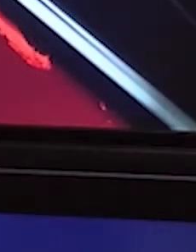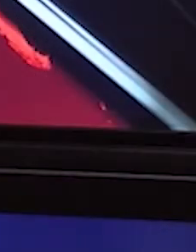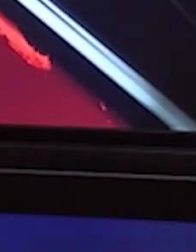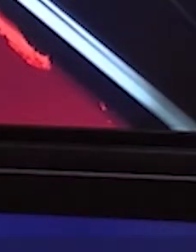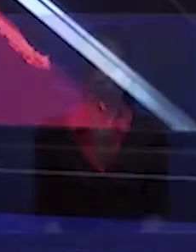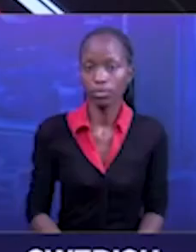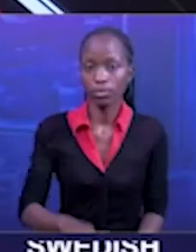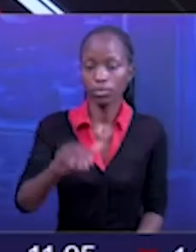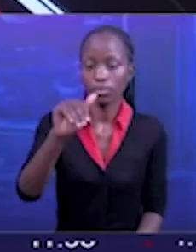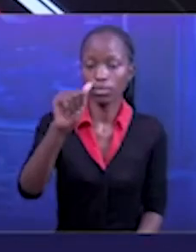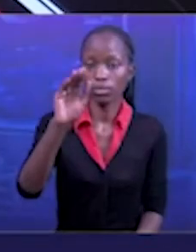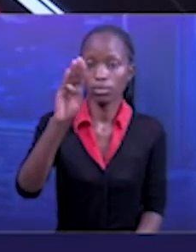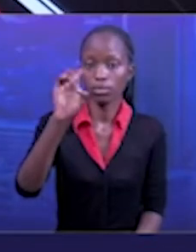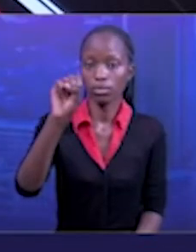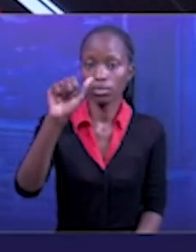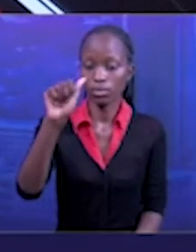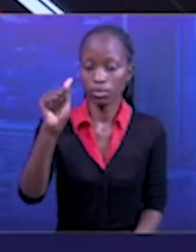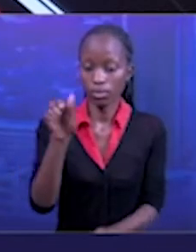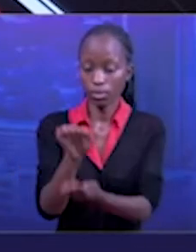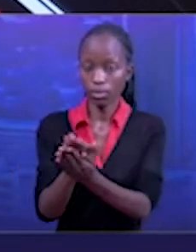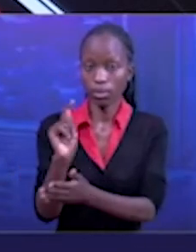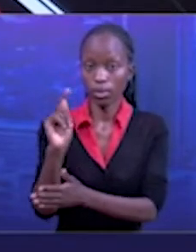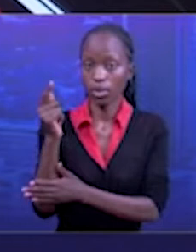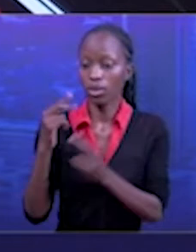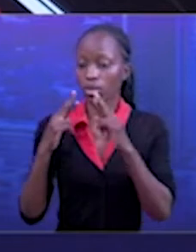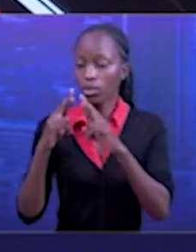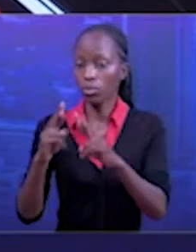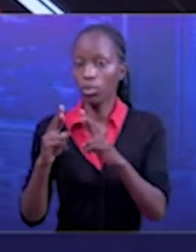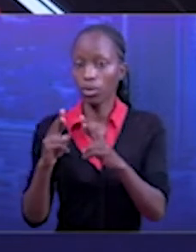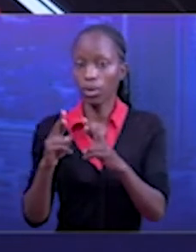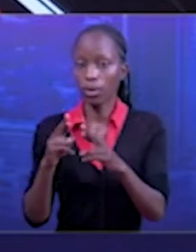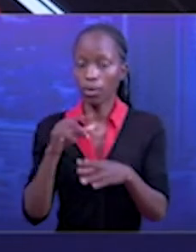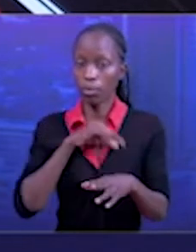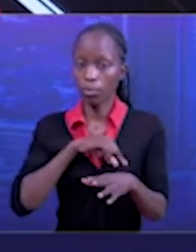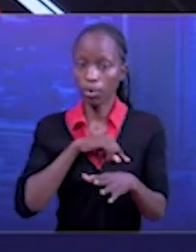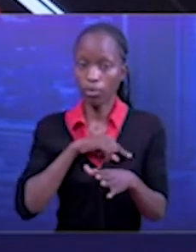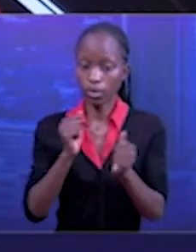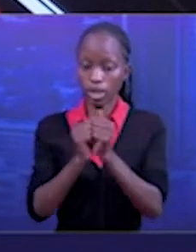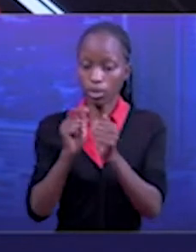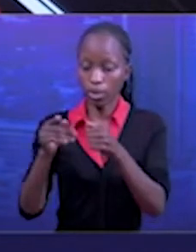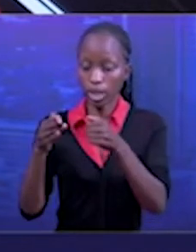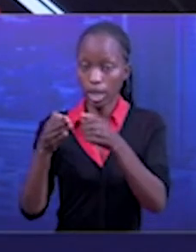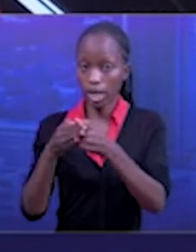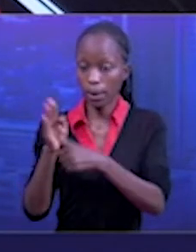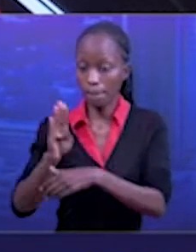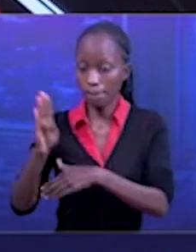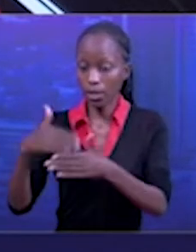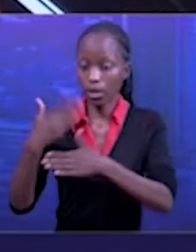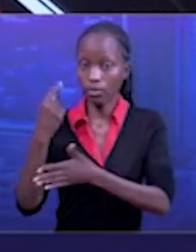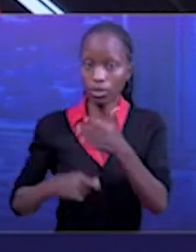Story, Absa Bank Kenya has reported a profit after tax of 10.9 billion shillings, a growth